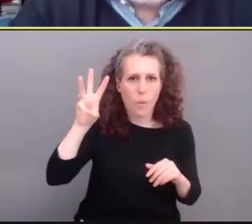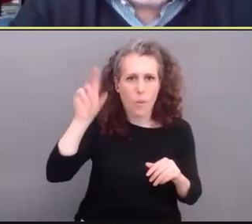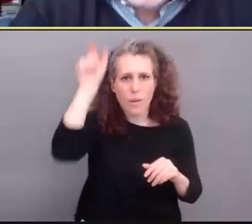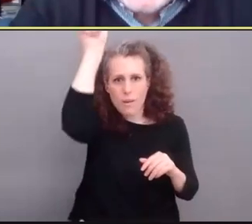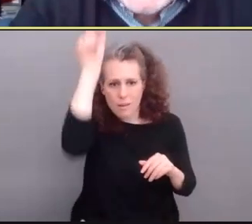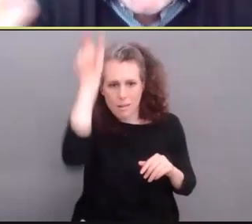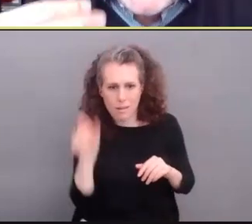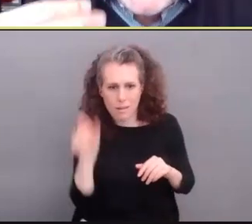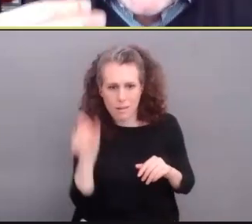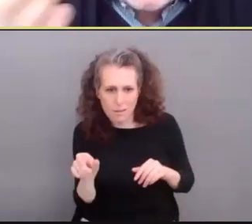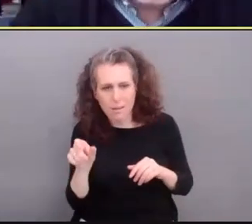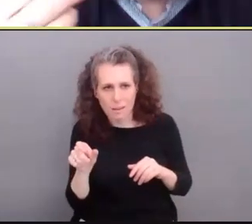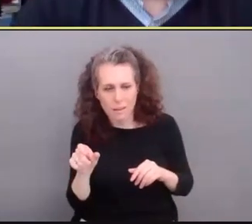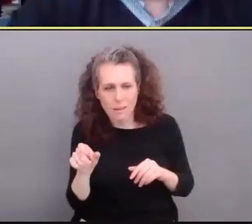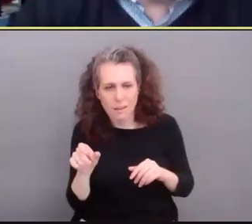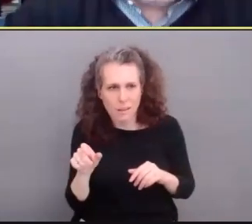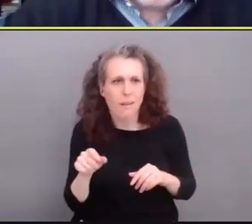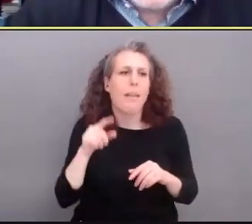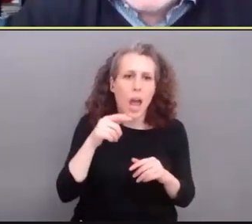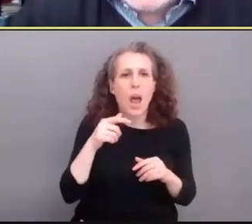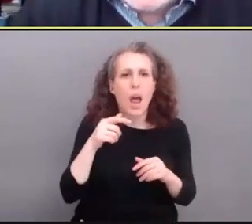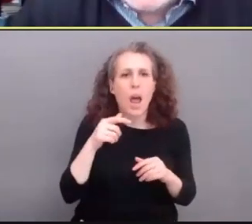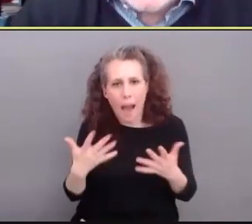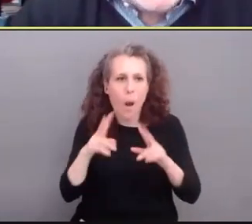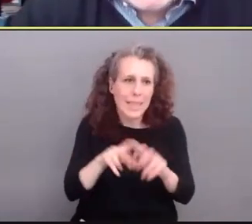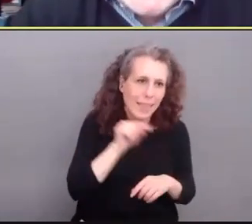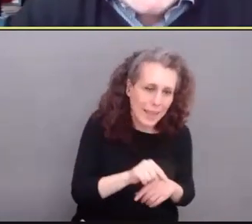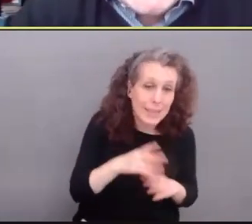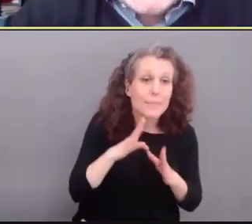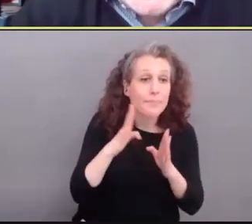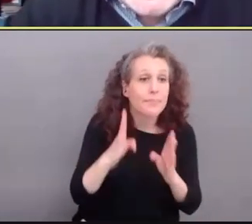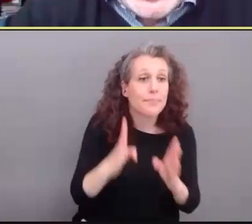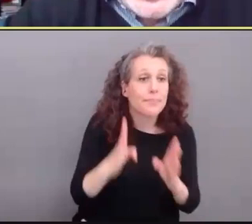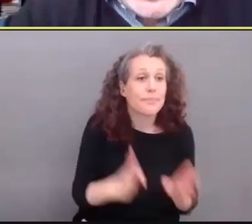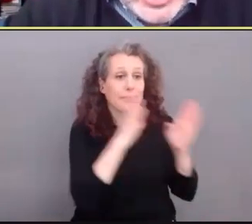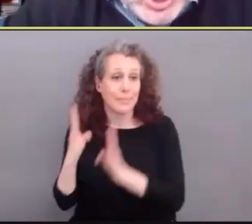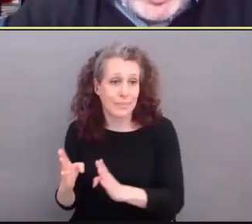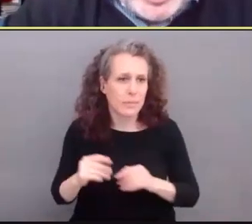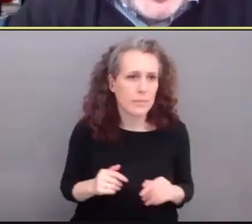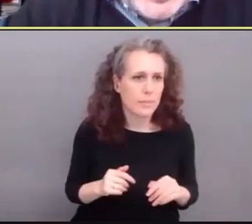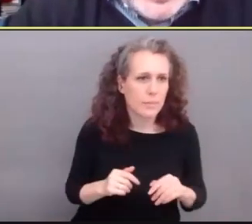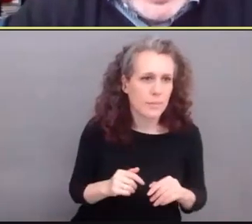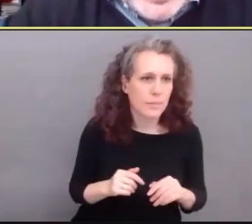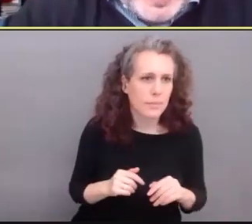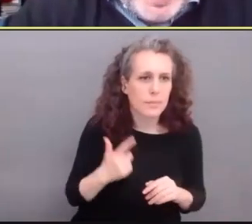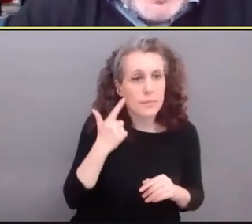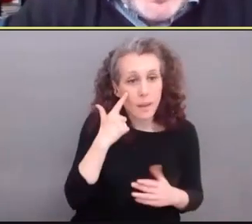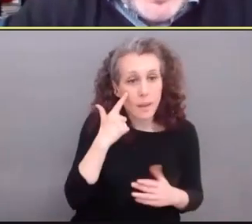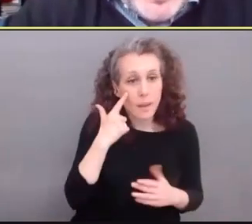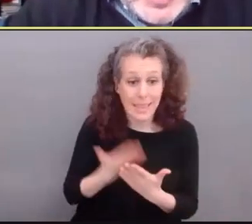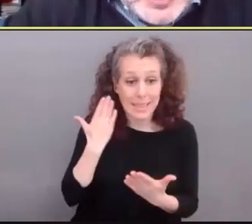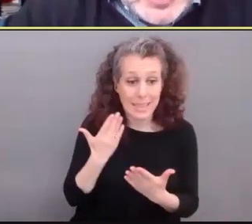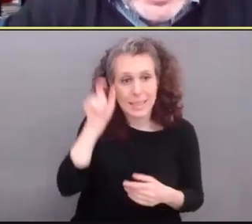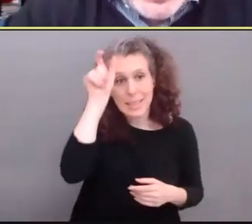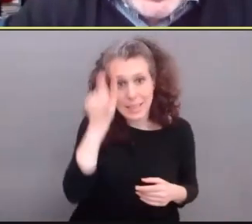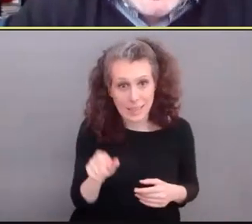which tools we are going to use for this. After that, we have the